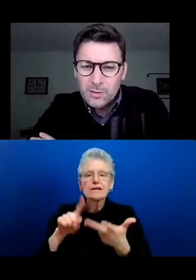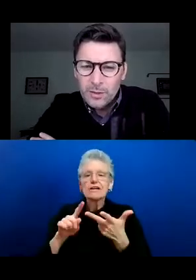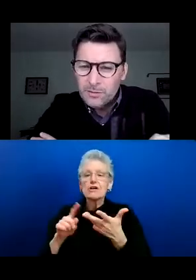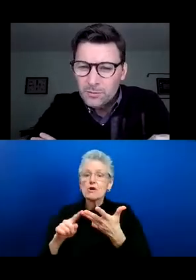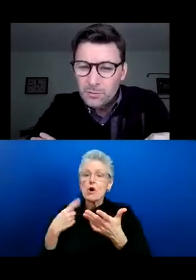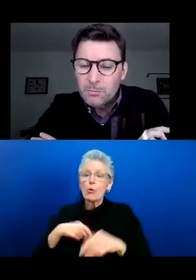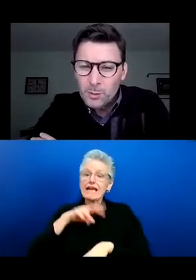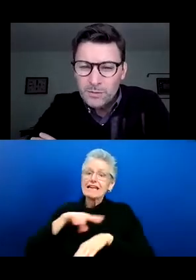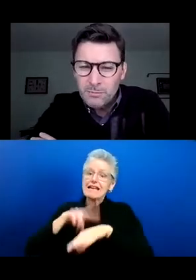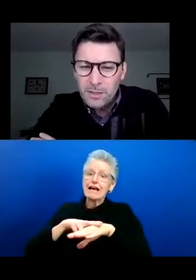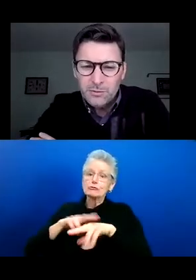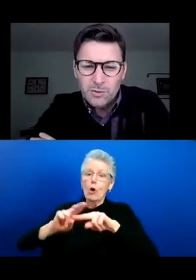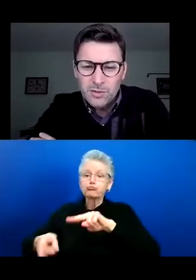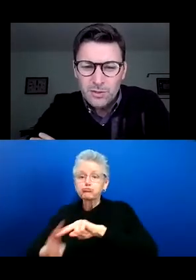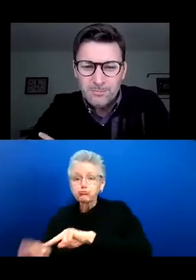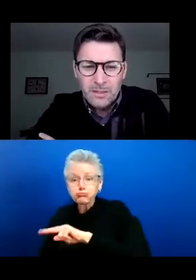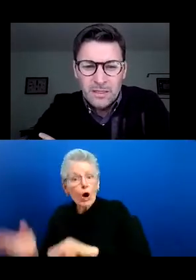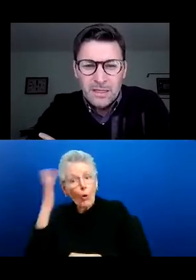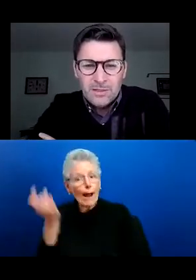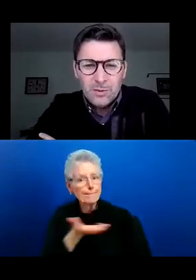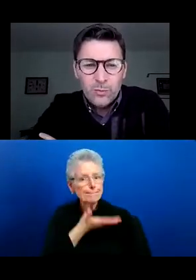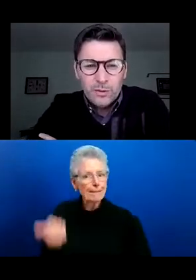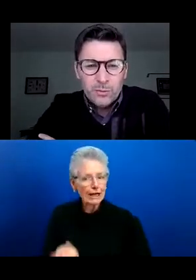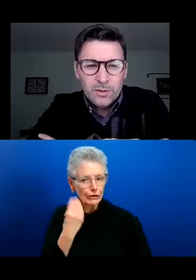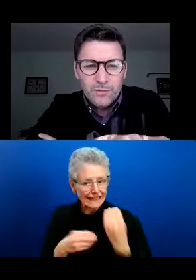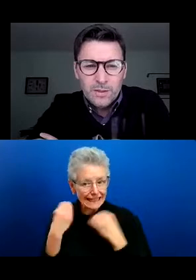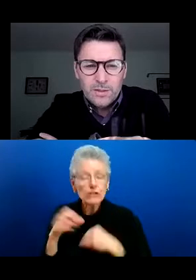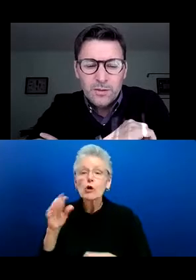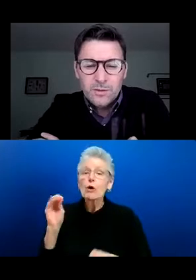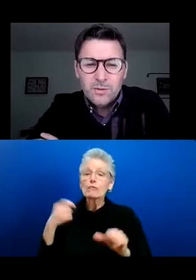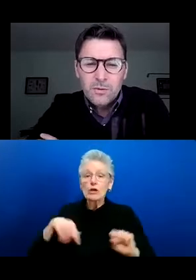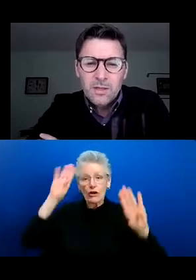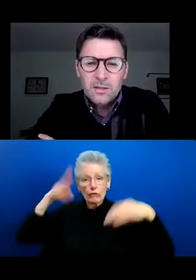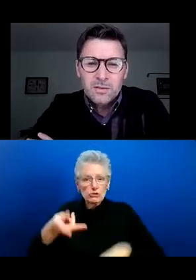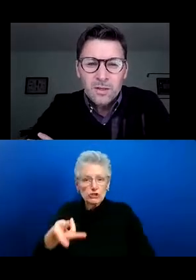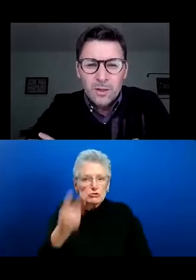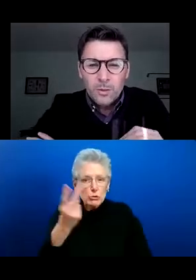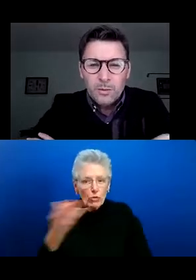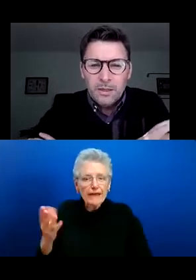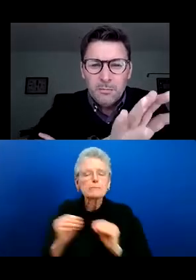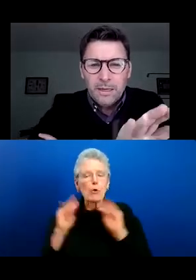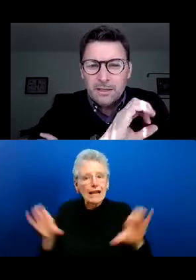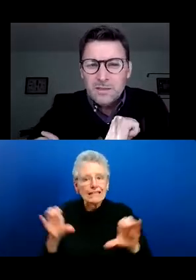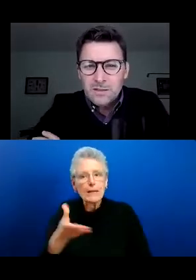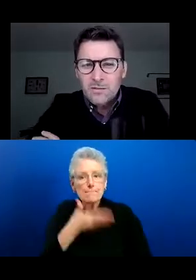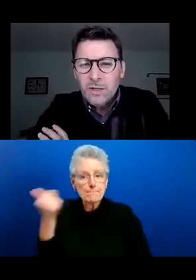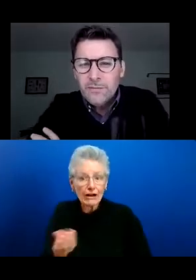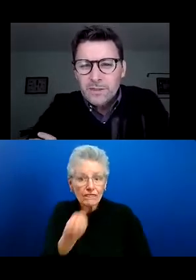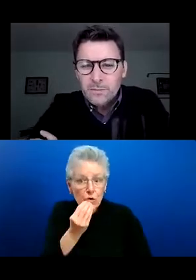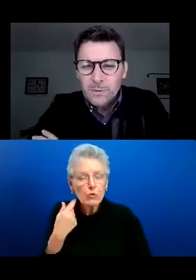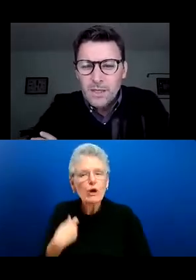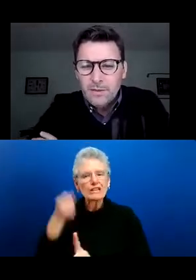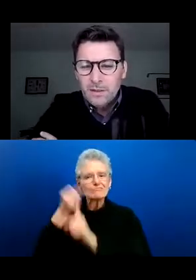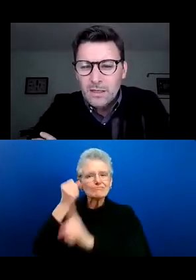naturally lose weight through mostly better nutrition. And so if we could really focus on those two things, we would impact 6 of